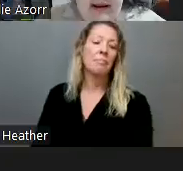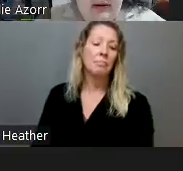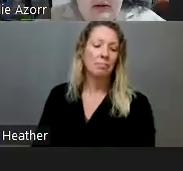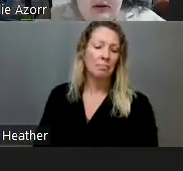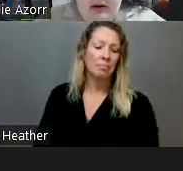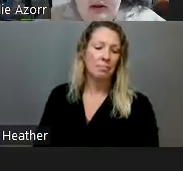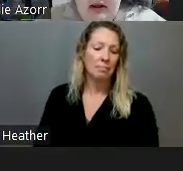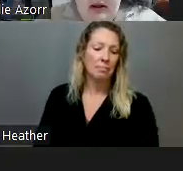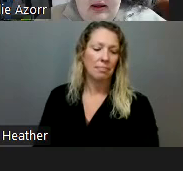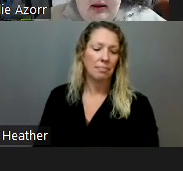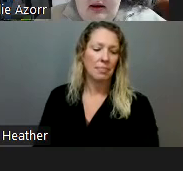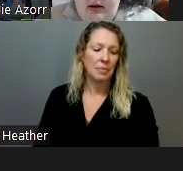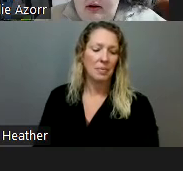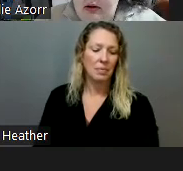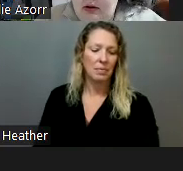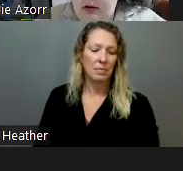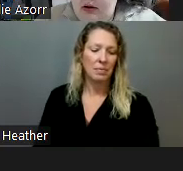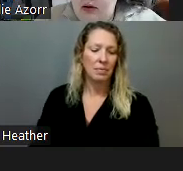All right.